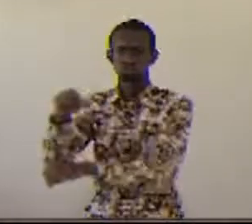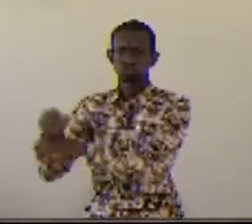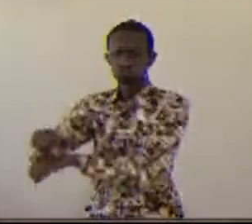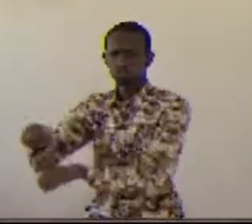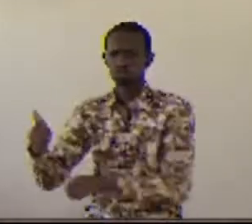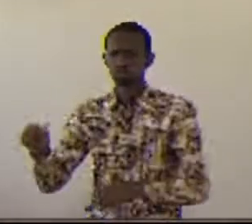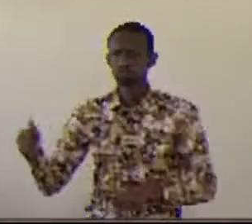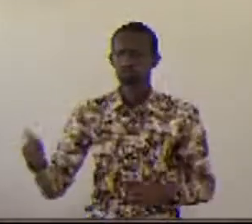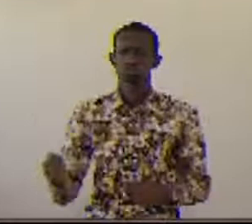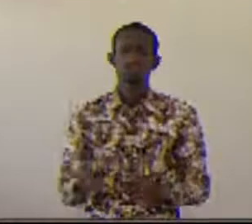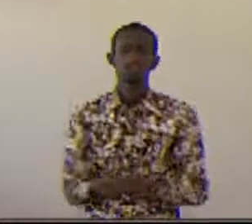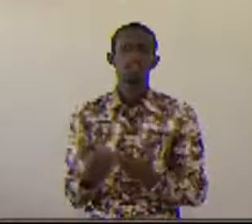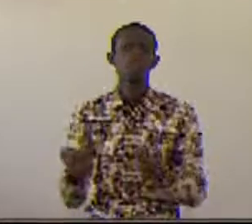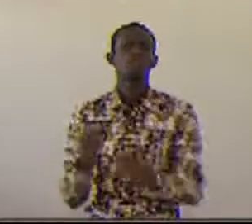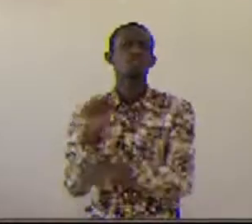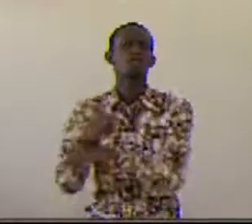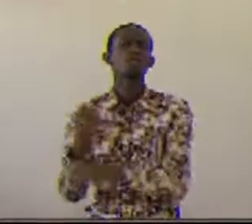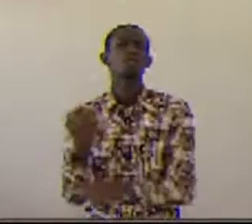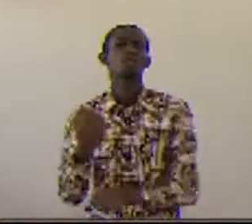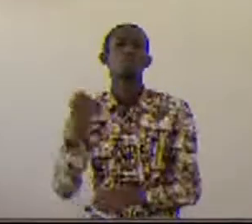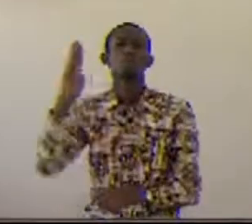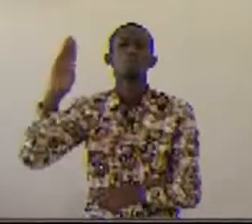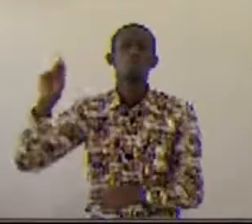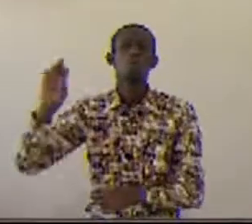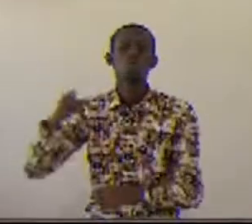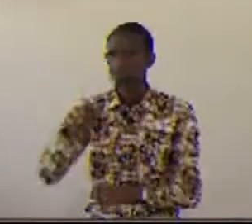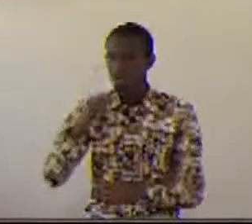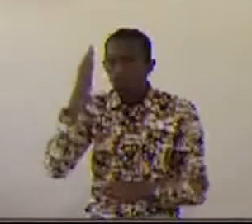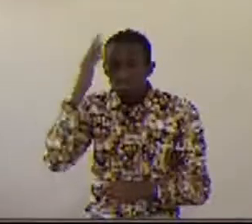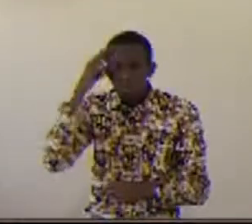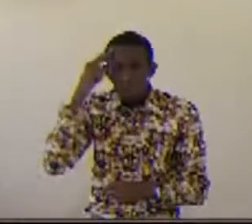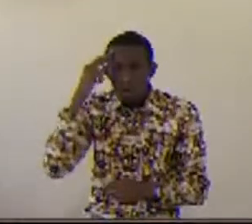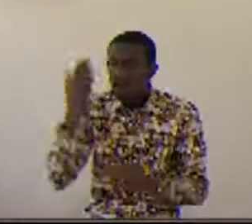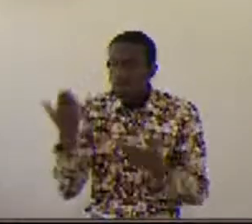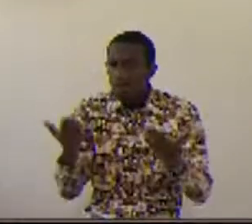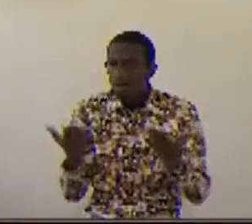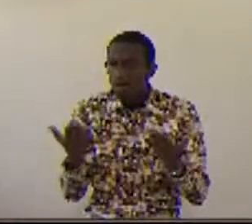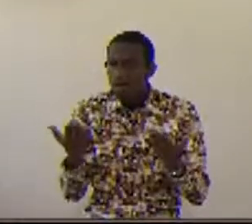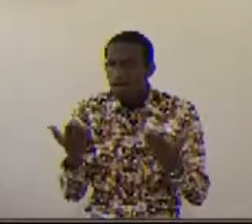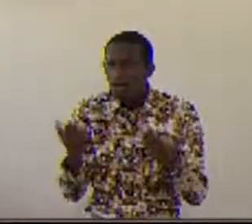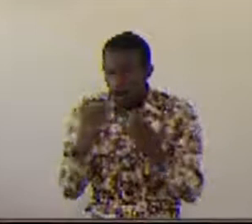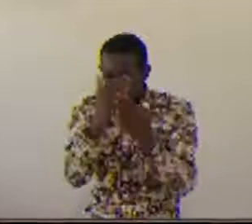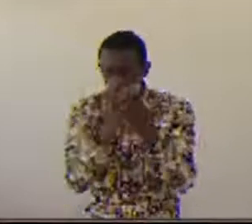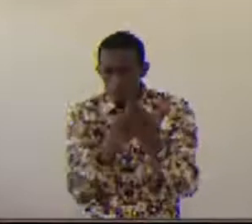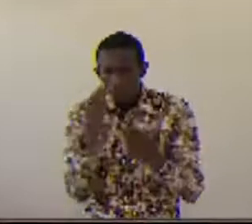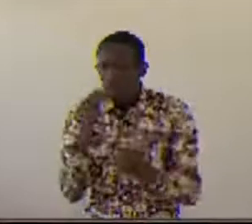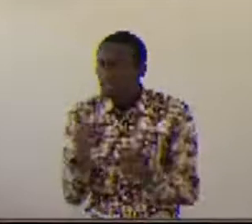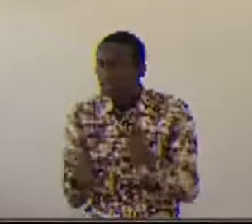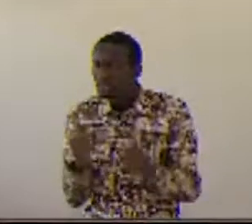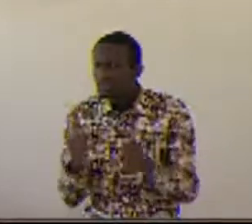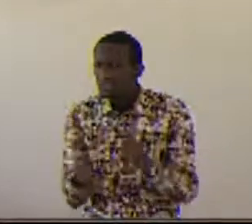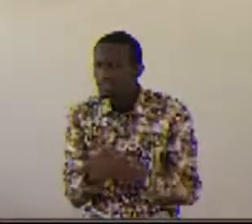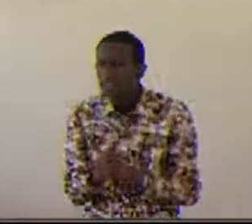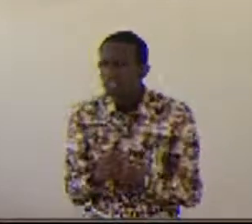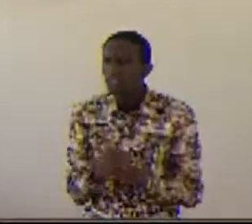bonding? Do you remember the factors we consider when determining the strength of metallic bonding?